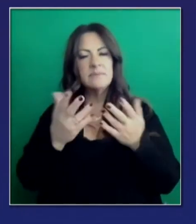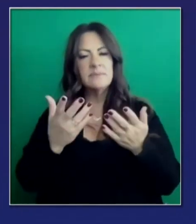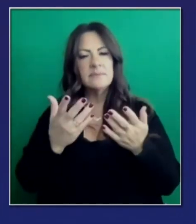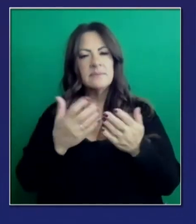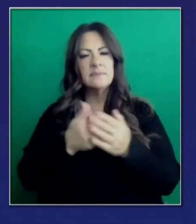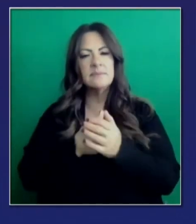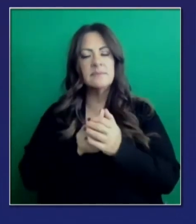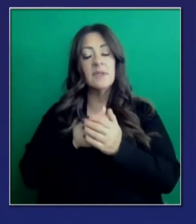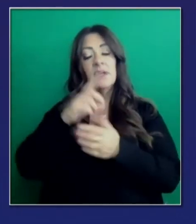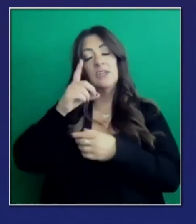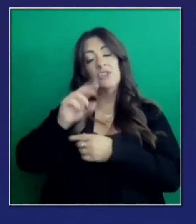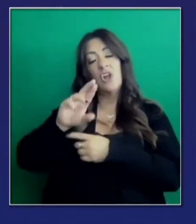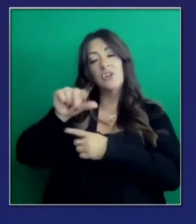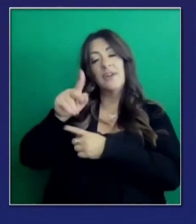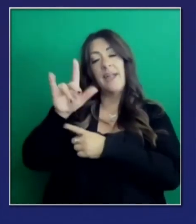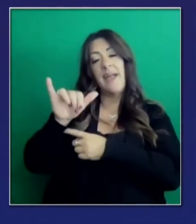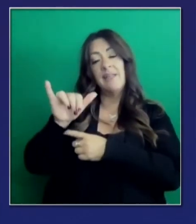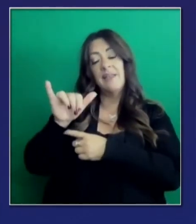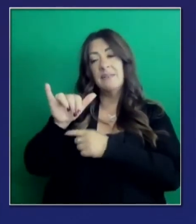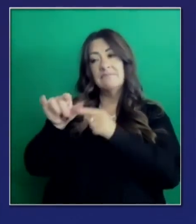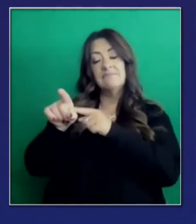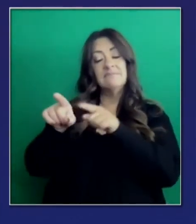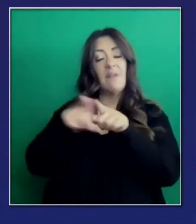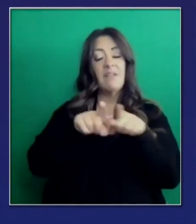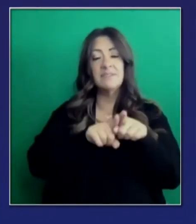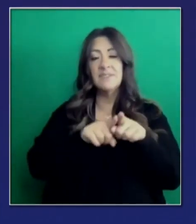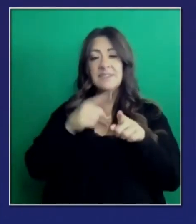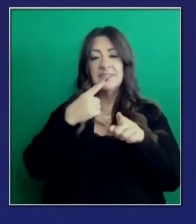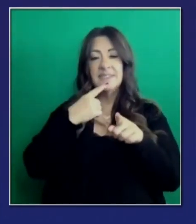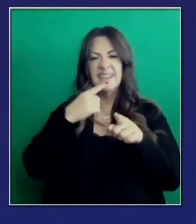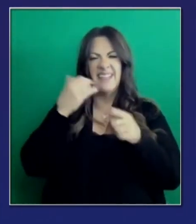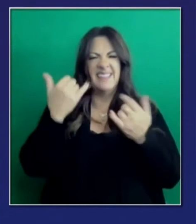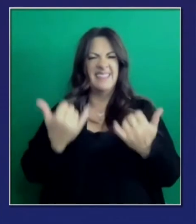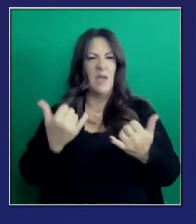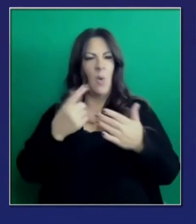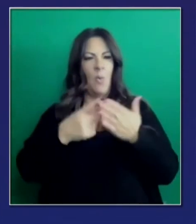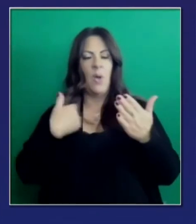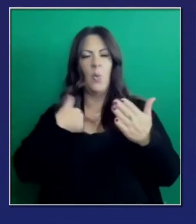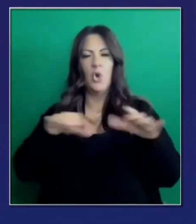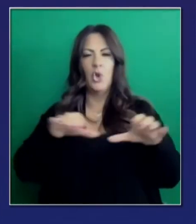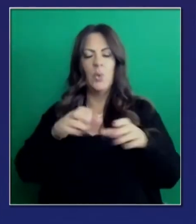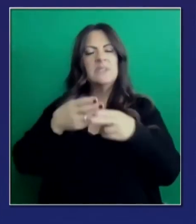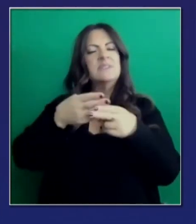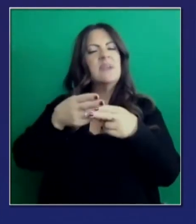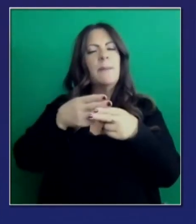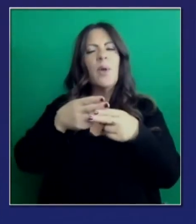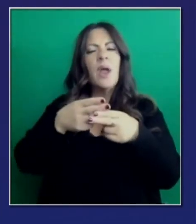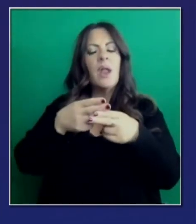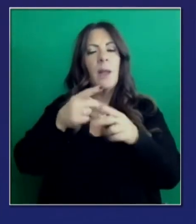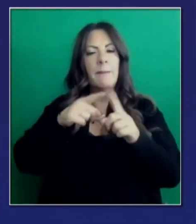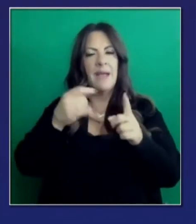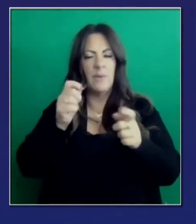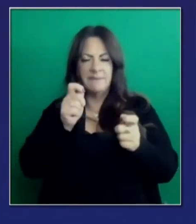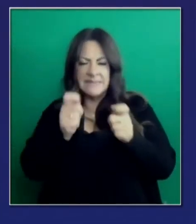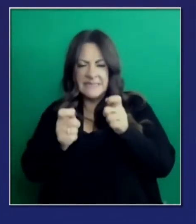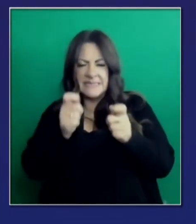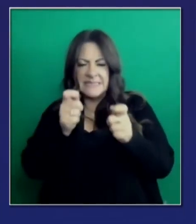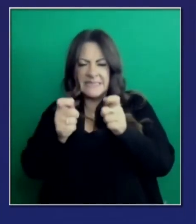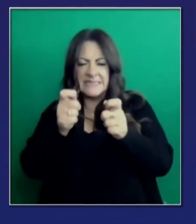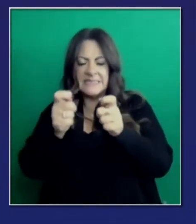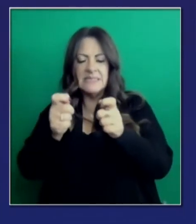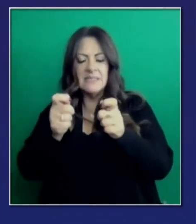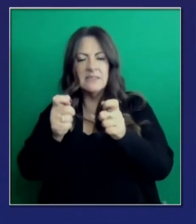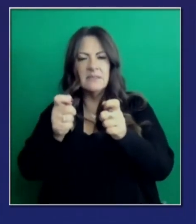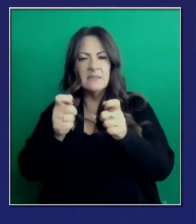said this as well, this is iterative. Every single day we make adjustments by taking a look at